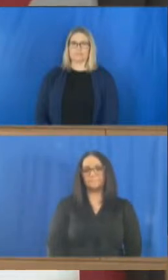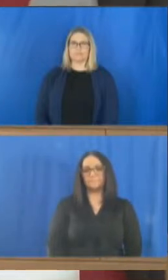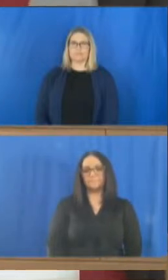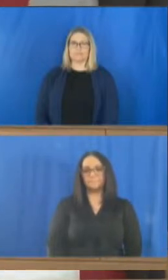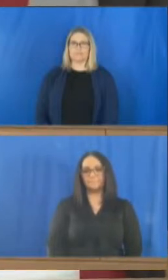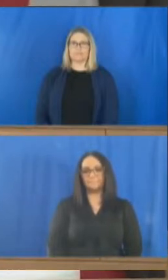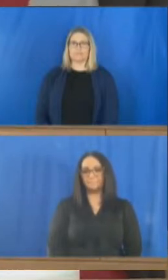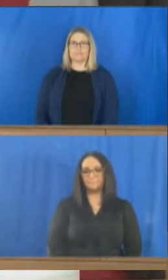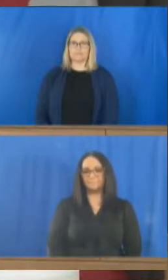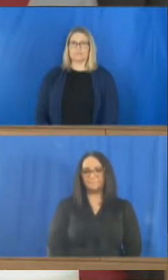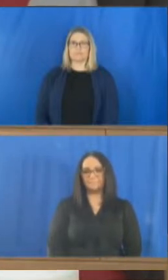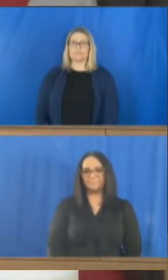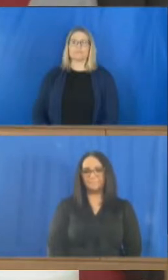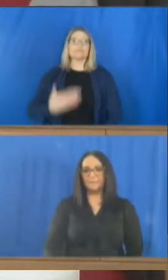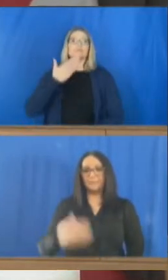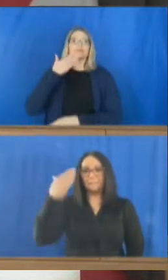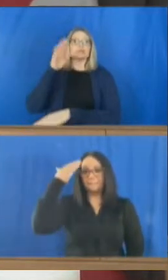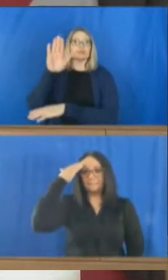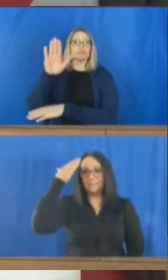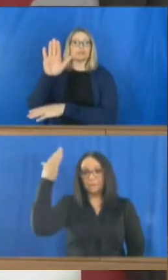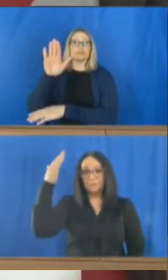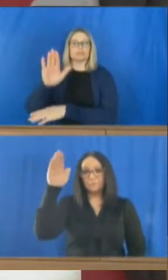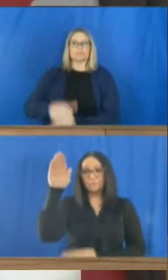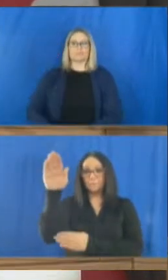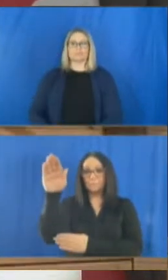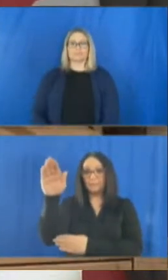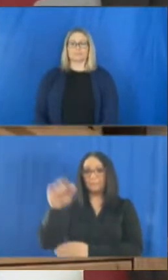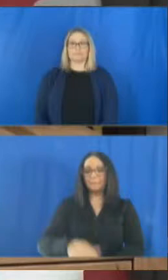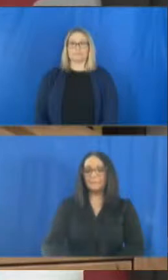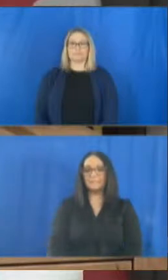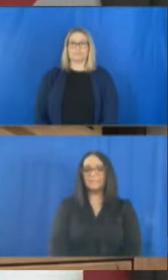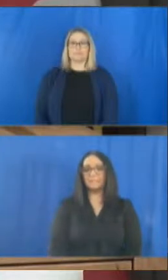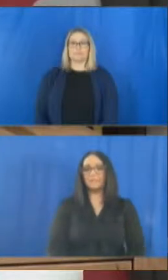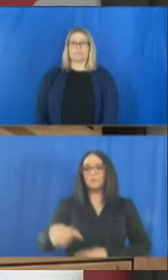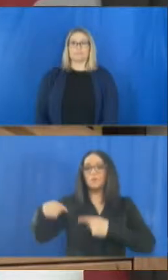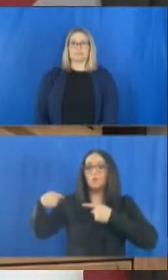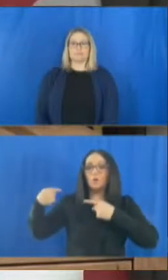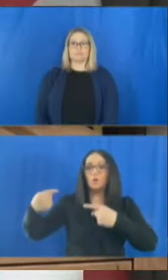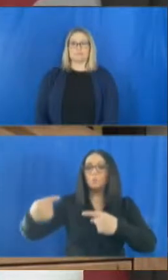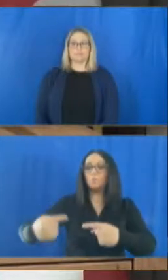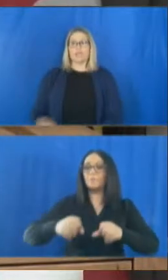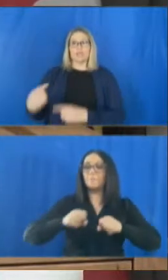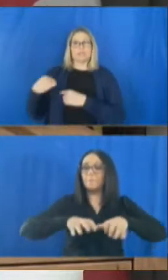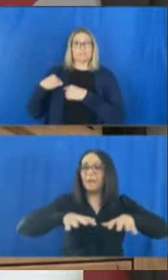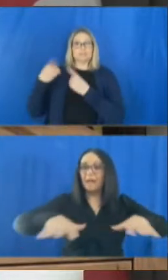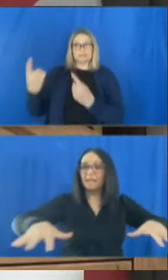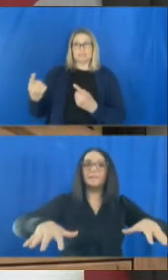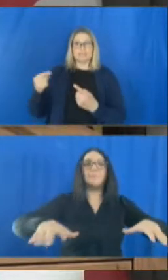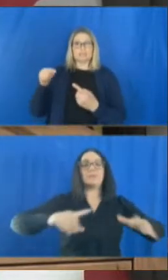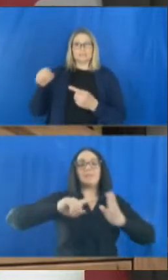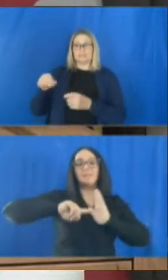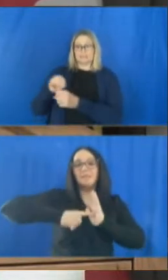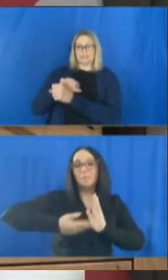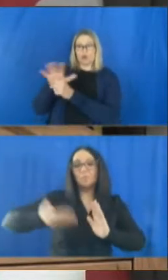better understanding of how our own ability to manage the spread of the different variants of COVID-19 virus.